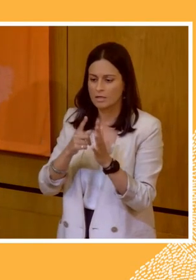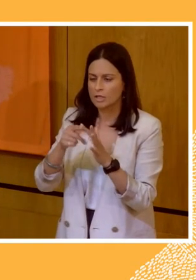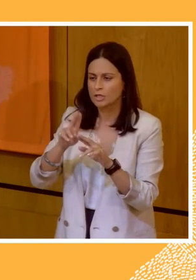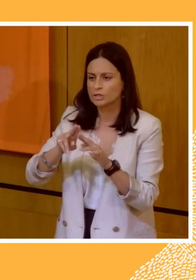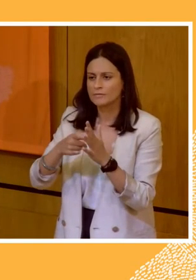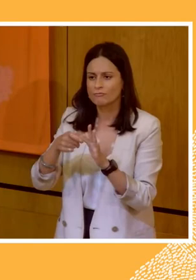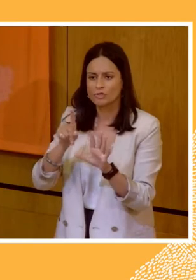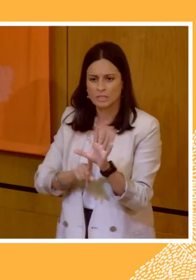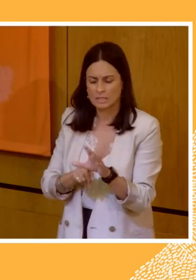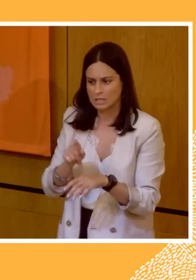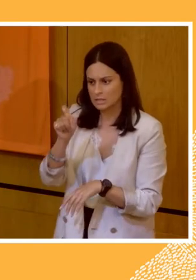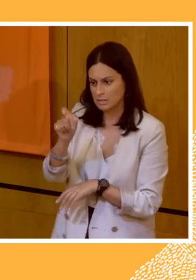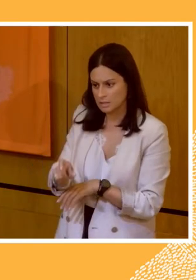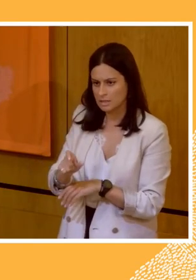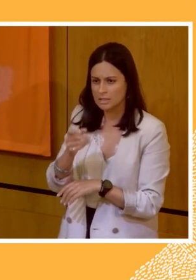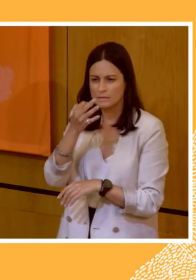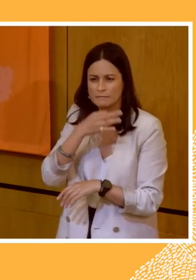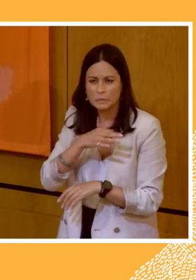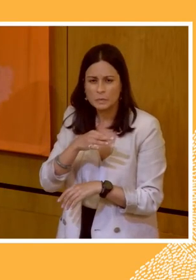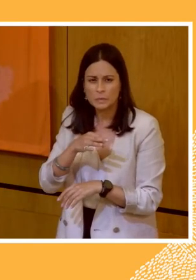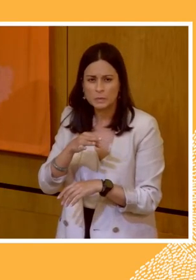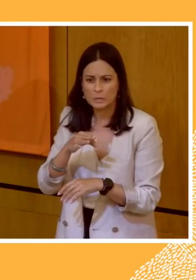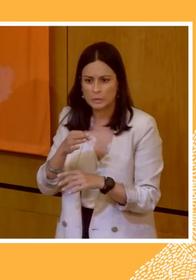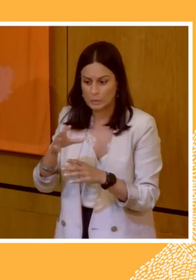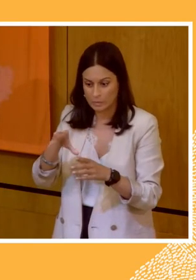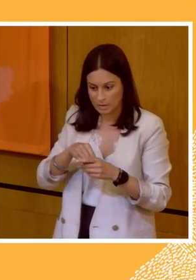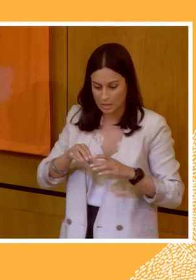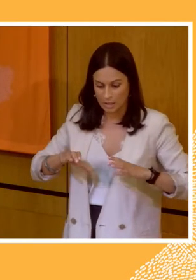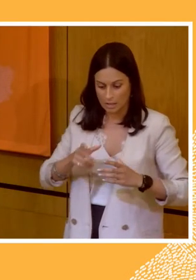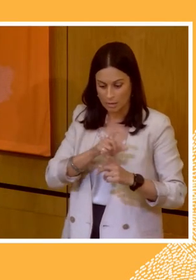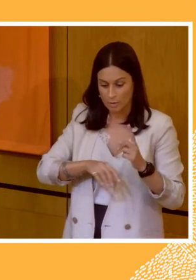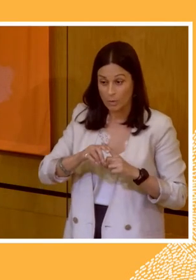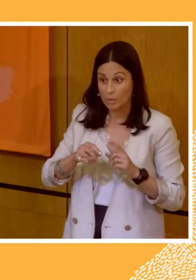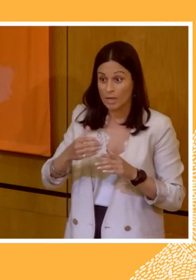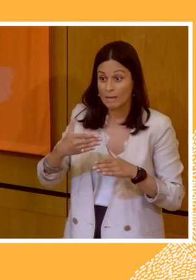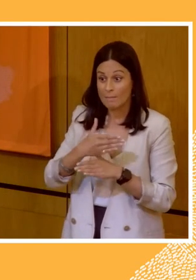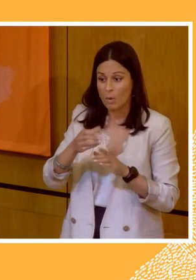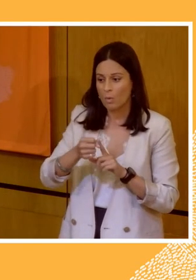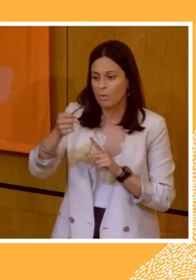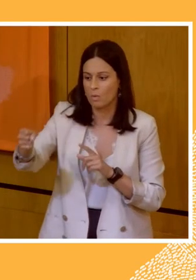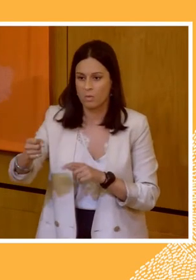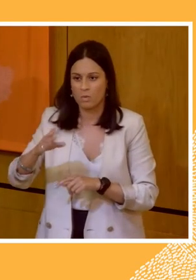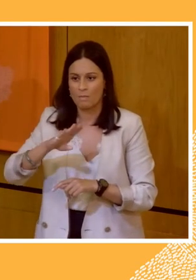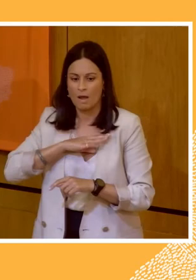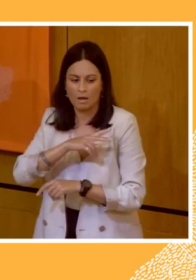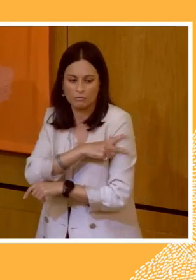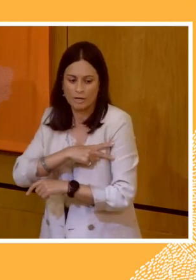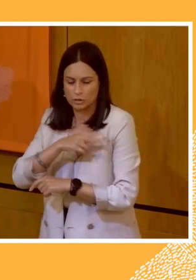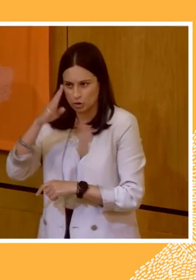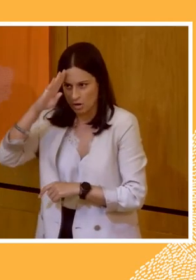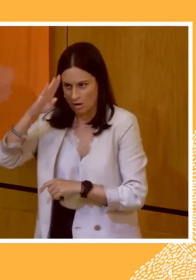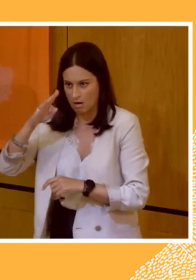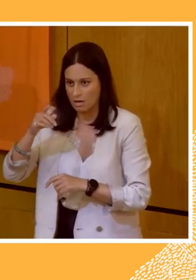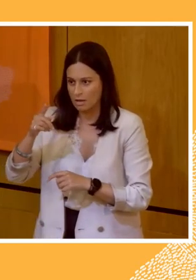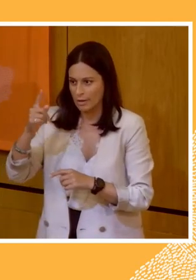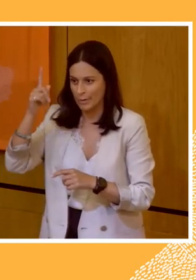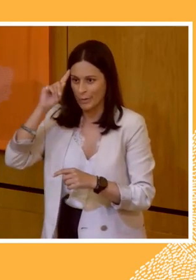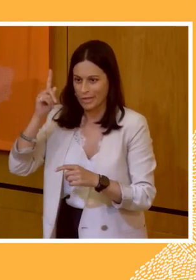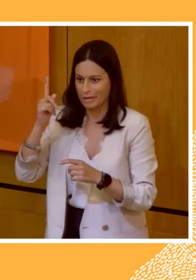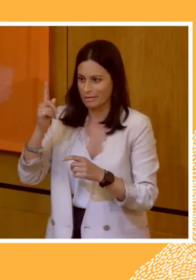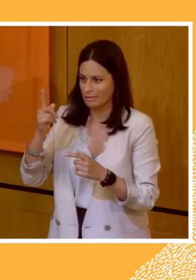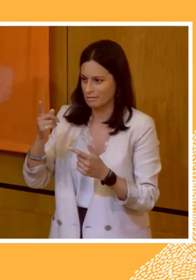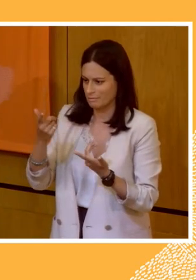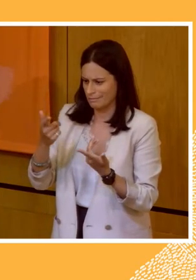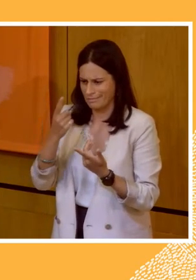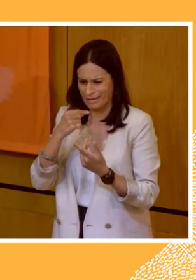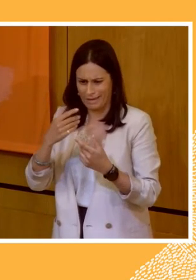and he used to be, he was one of the few Batwa who were employed as park rangers, which you would think would be like the lowest hanging of fruit, right? Like you